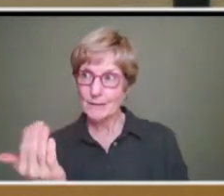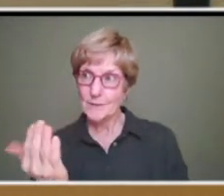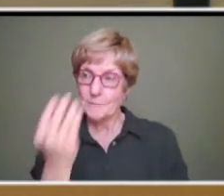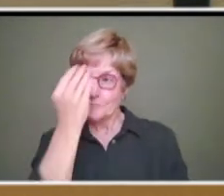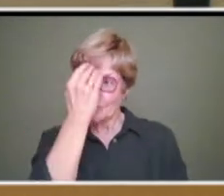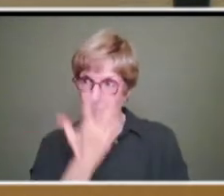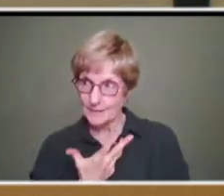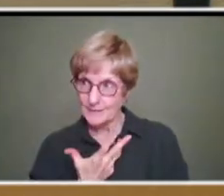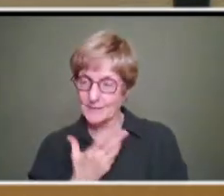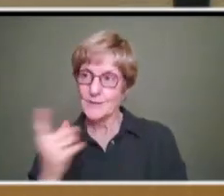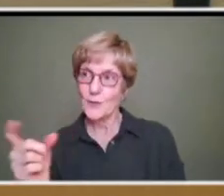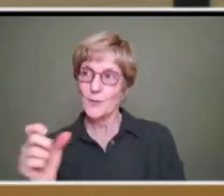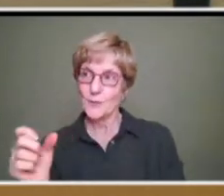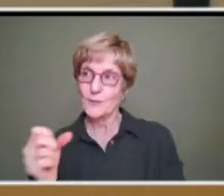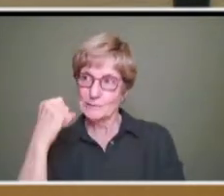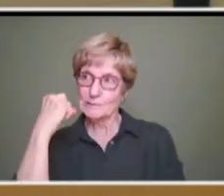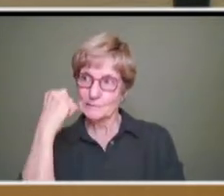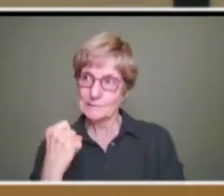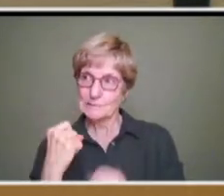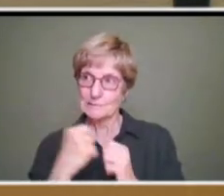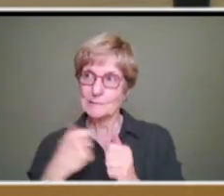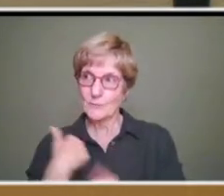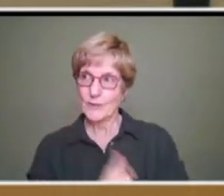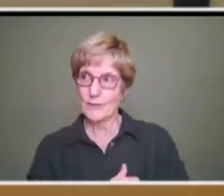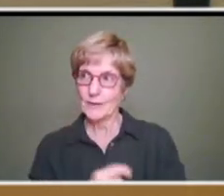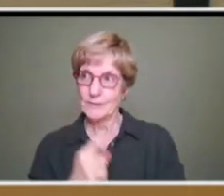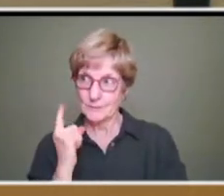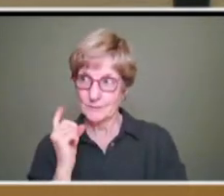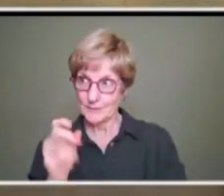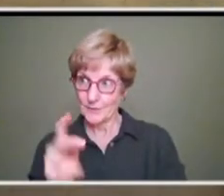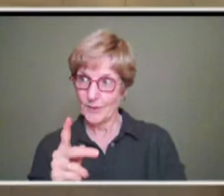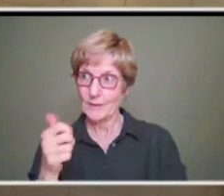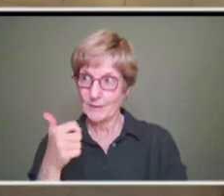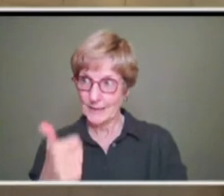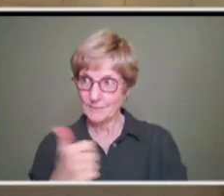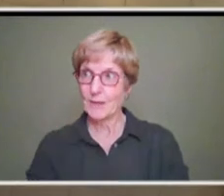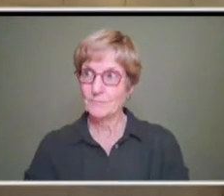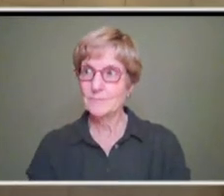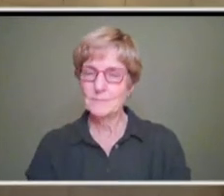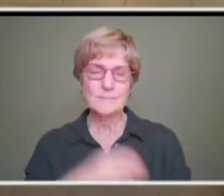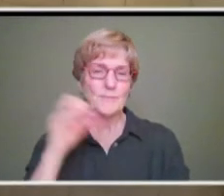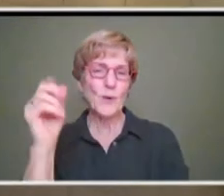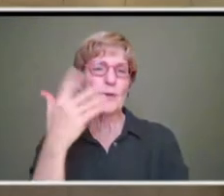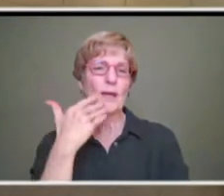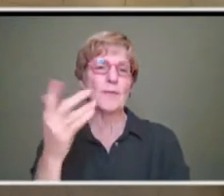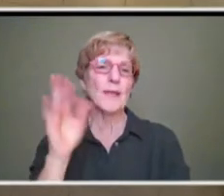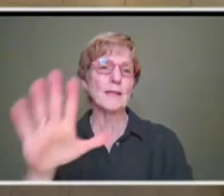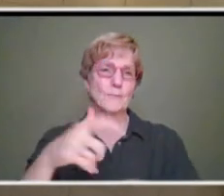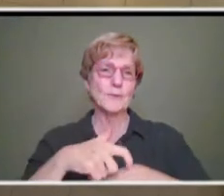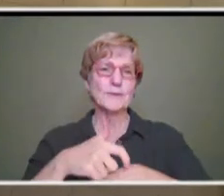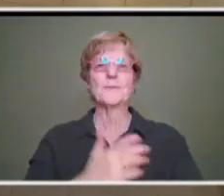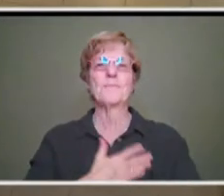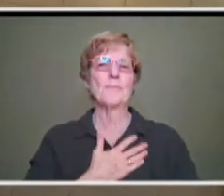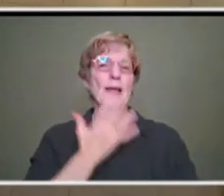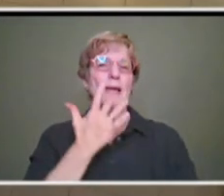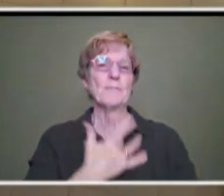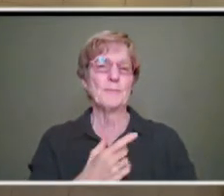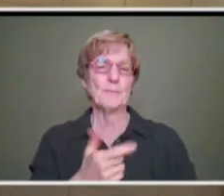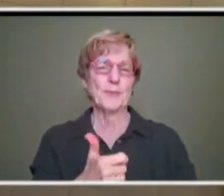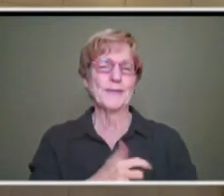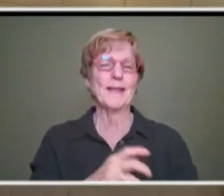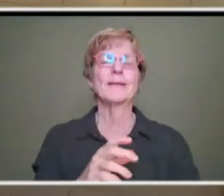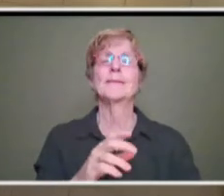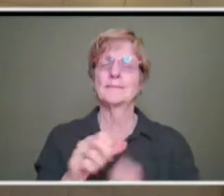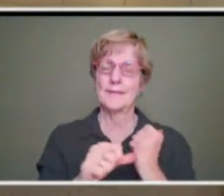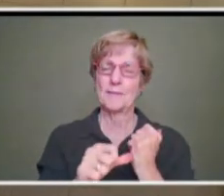you're you're rocking with us okay yes ma'am all right thank you for your time and Happy Birthday mayor Pro